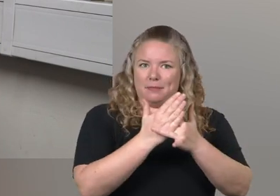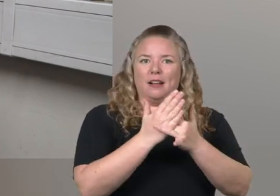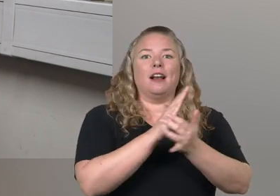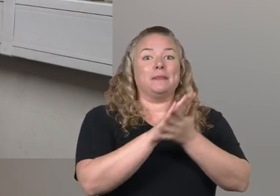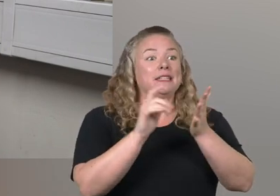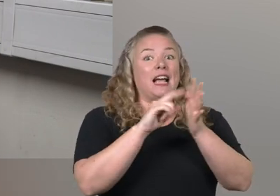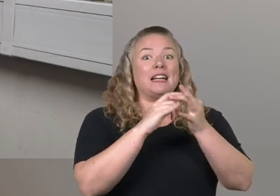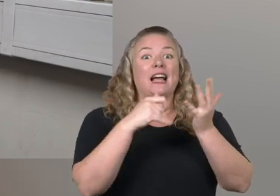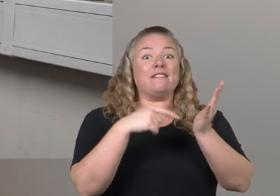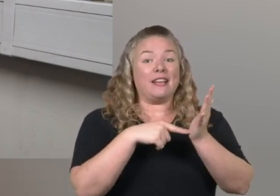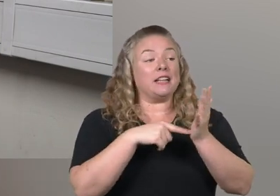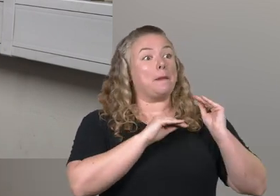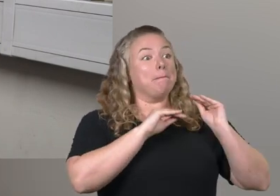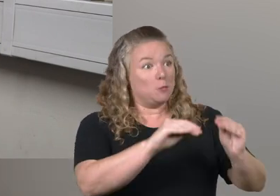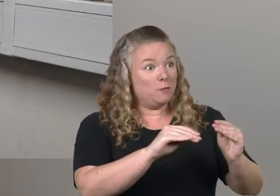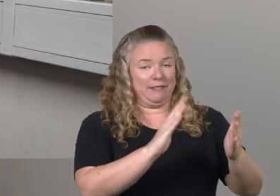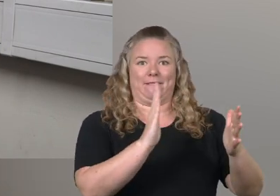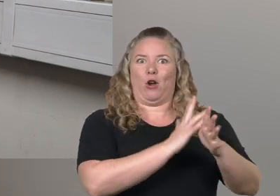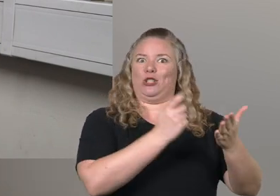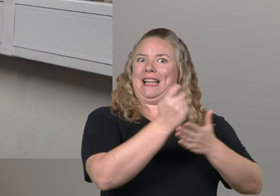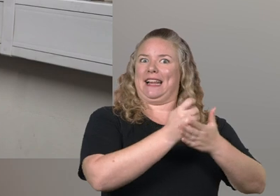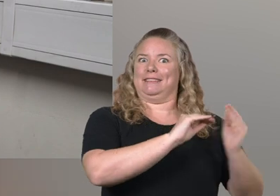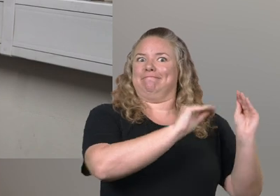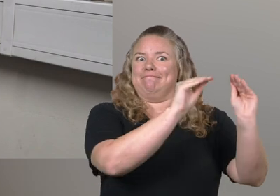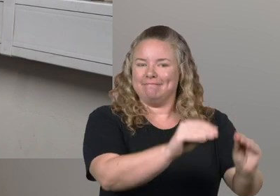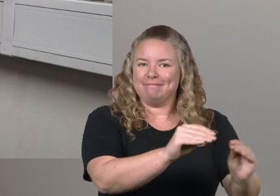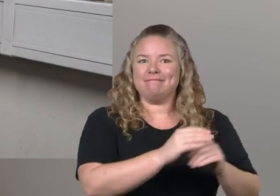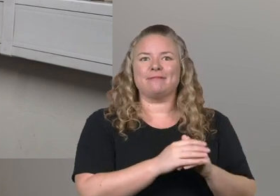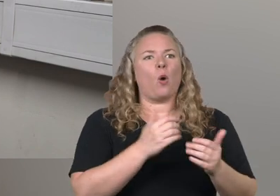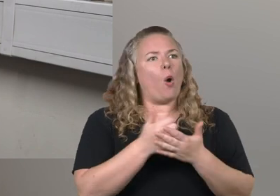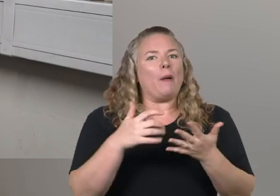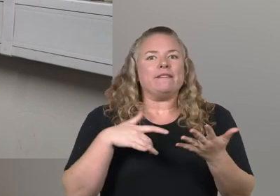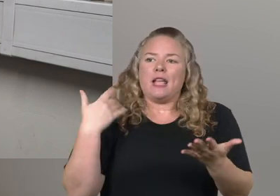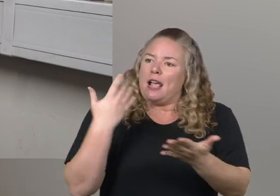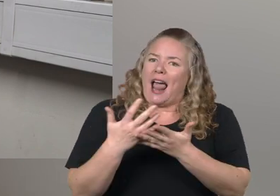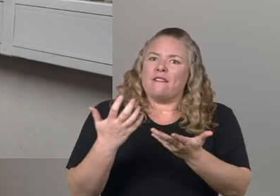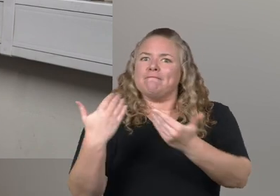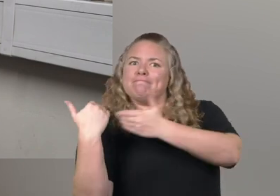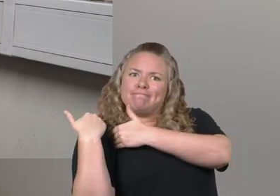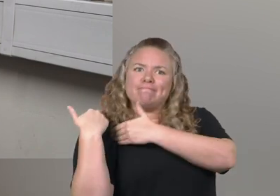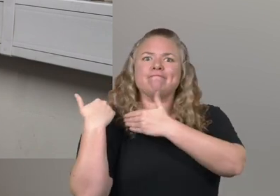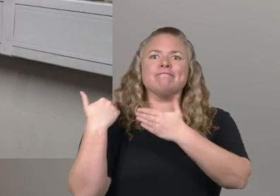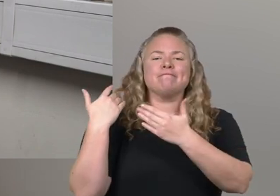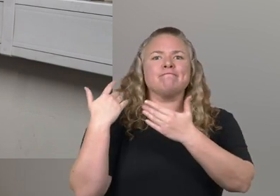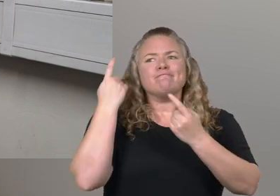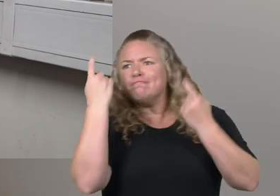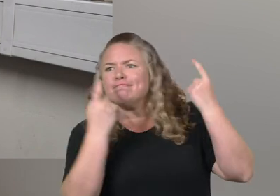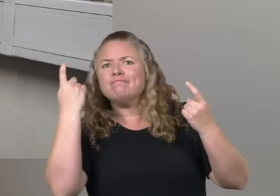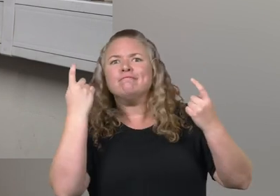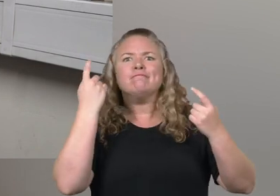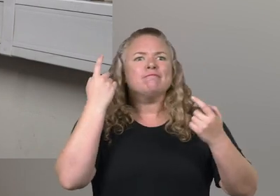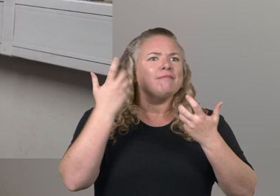physically accessible. And it meant that Dada Fest, when they moved in, they were one of the first tenants. So we always had a